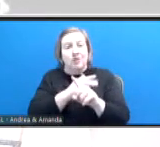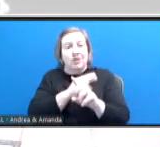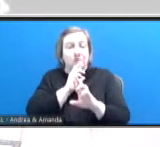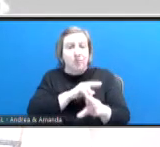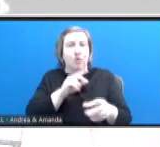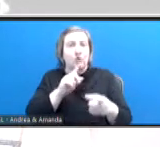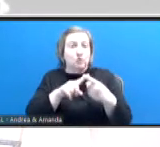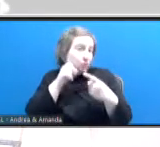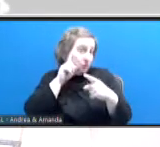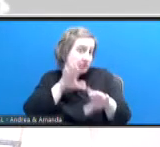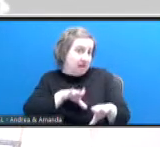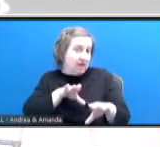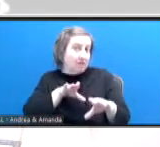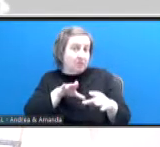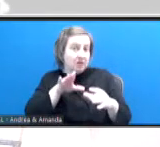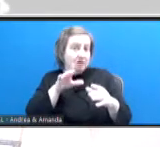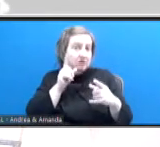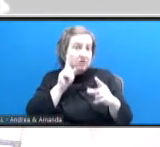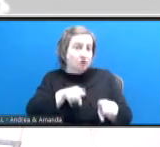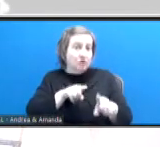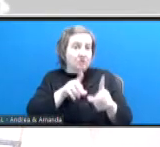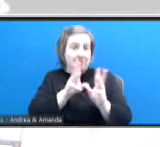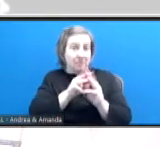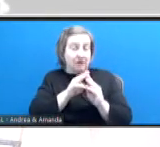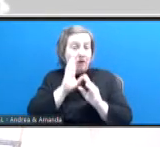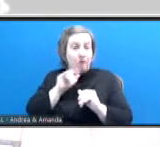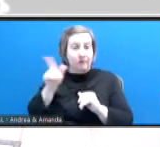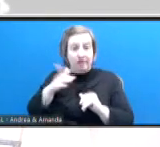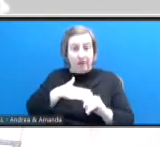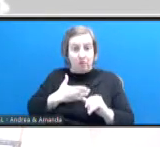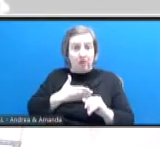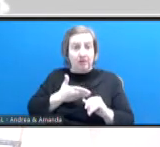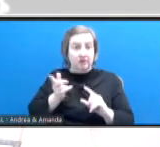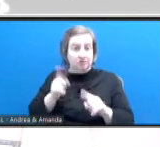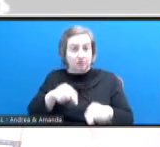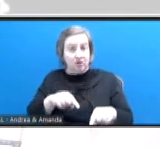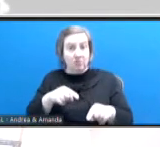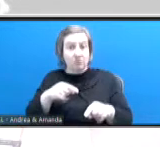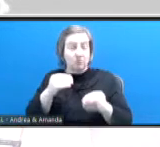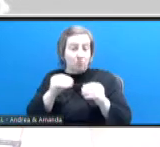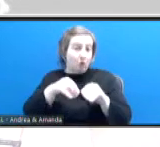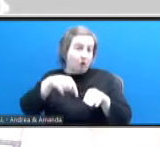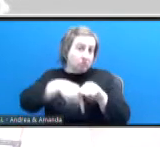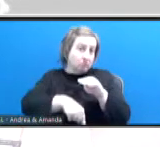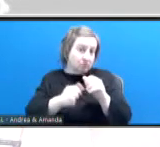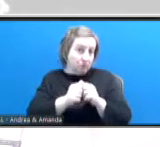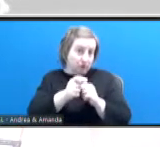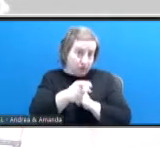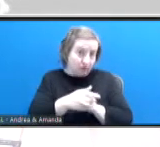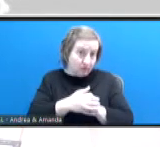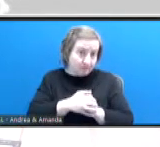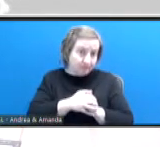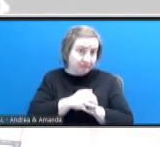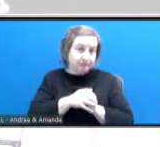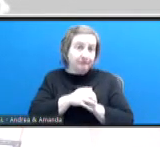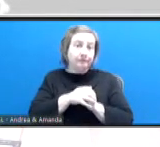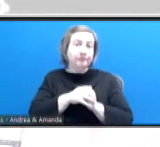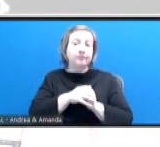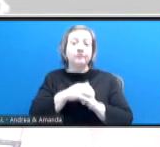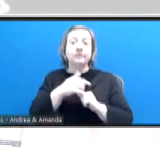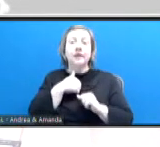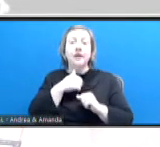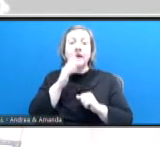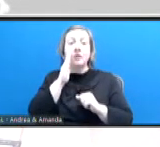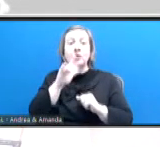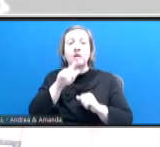agreement meeting, which hopefully they would be willing to do so that to get more into that with you. I am going to